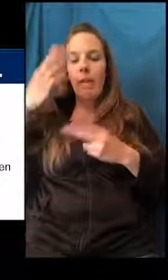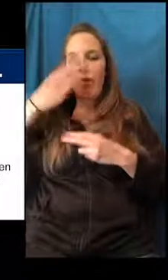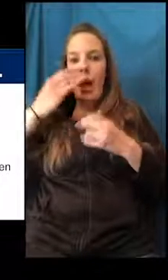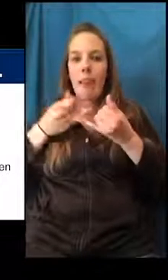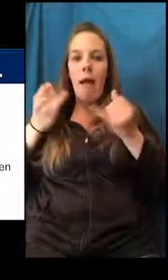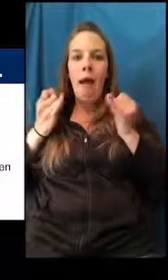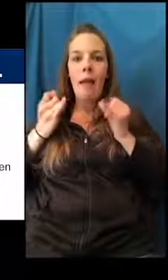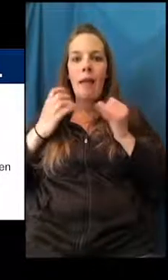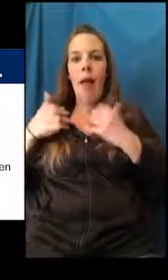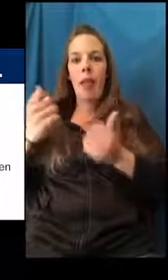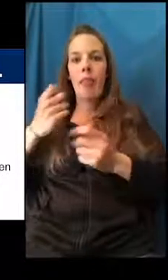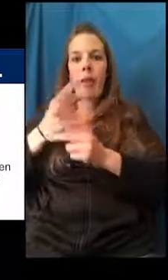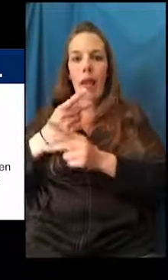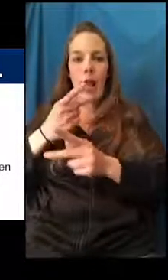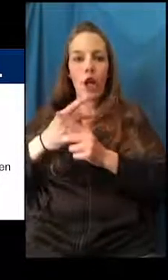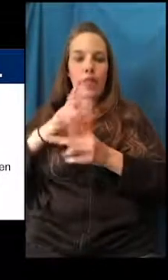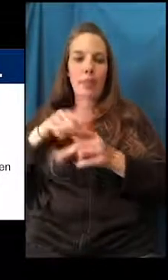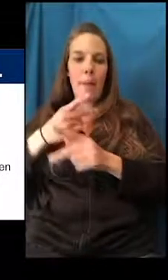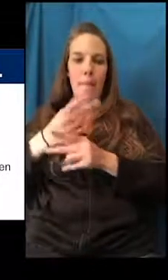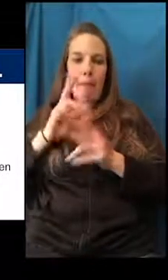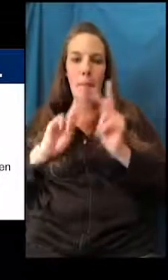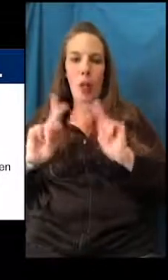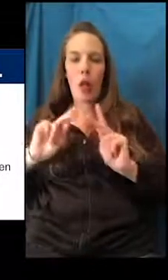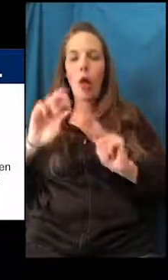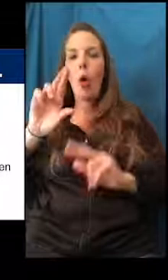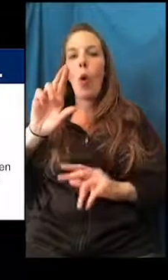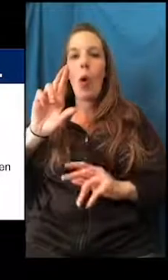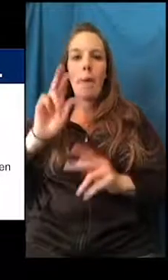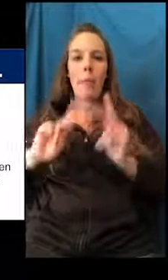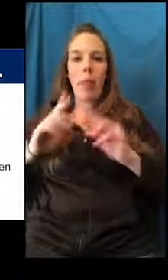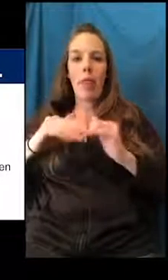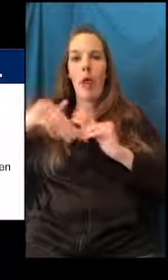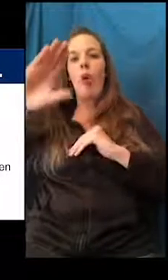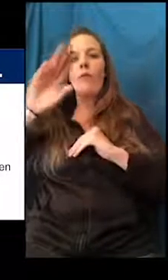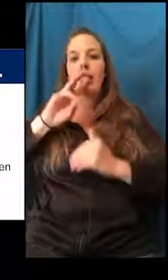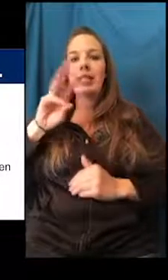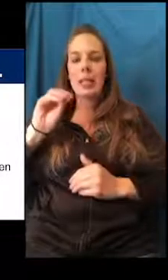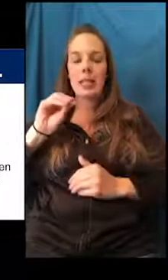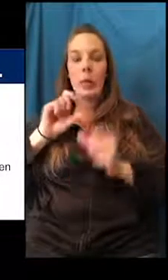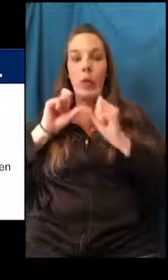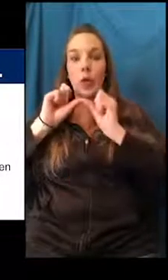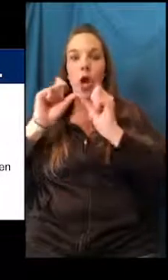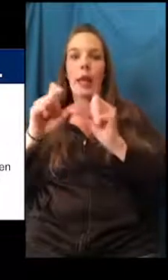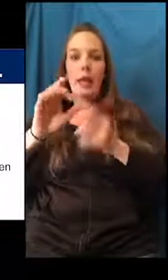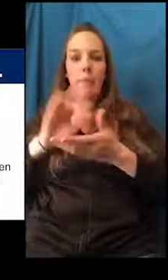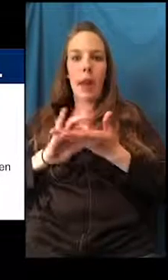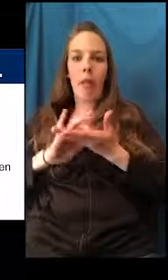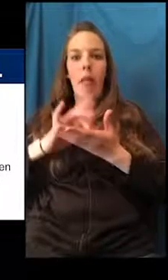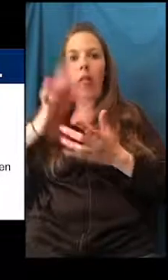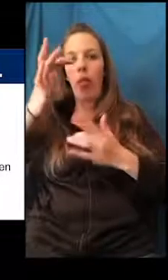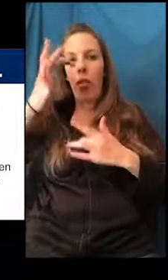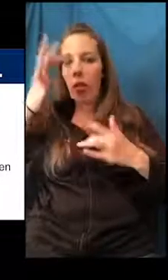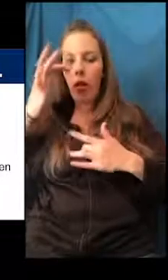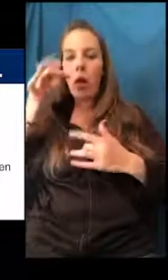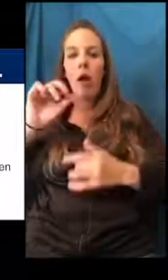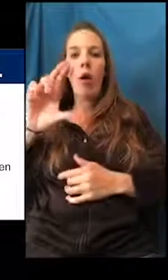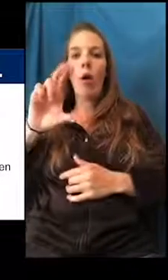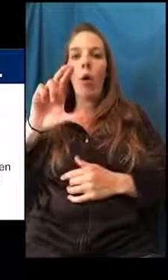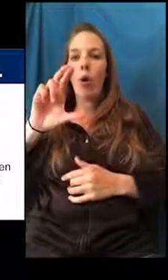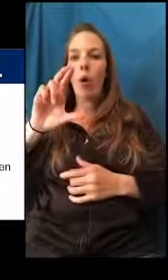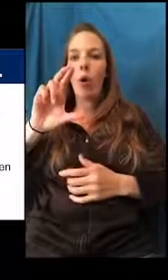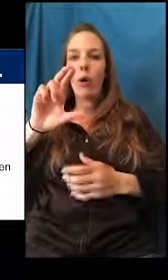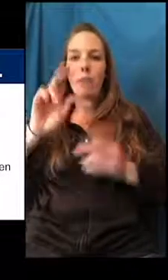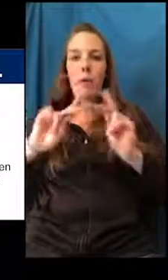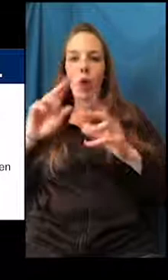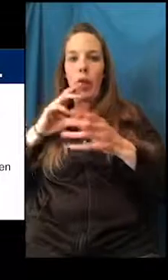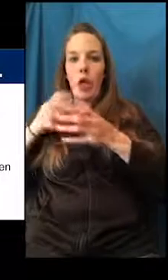healthcare type people, or people that are older than 60 with chronic medical conditions, or people that are in congregate settings.